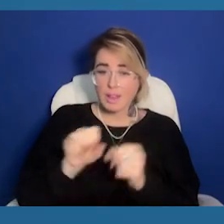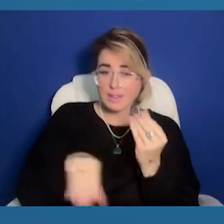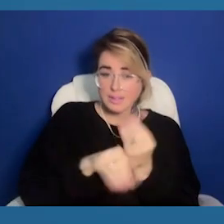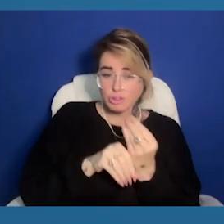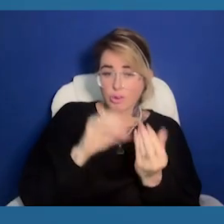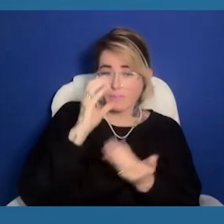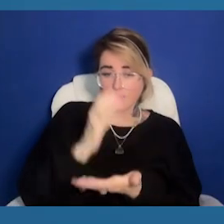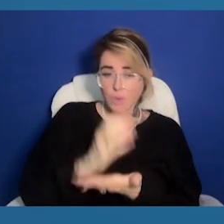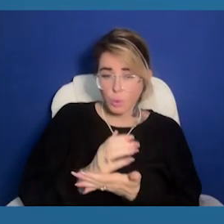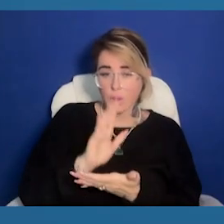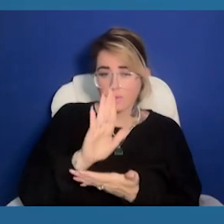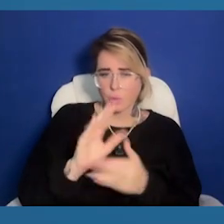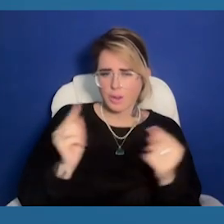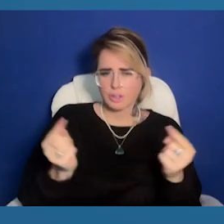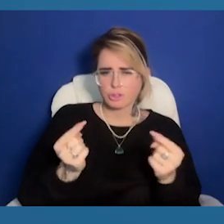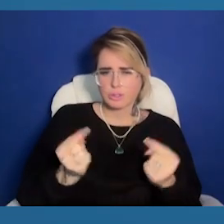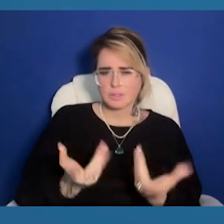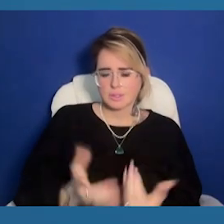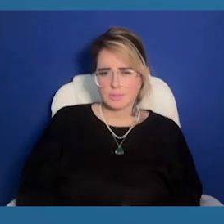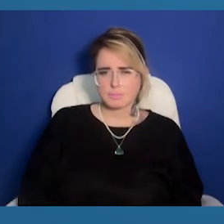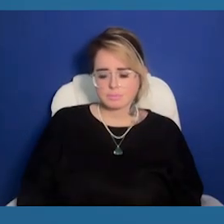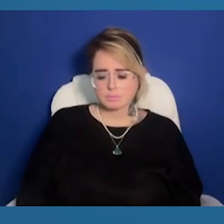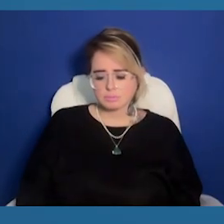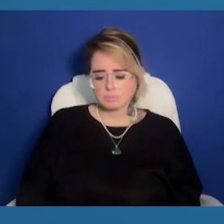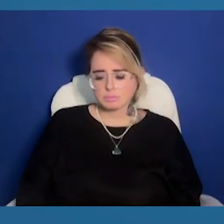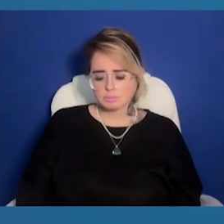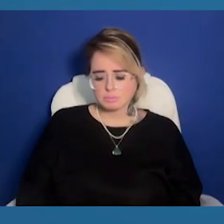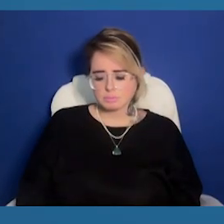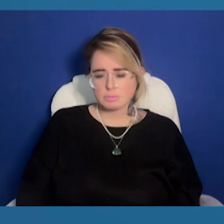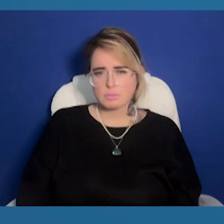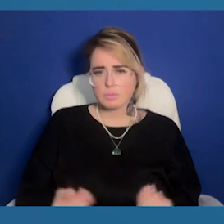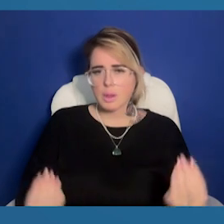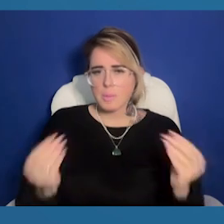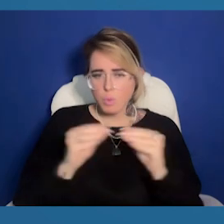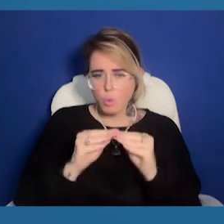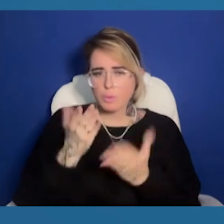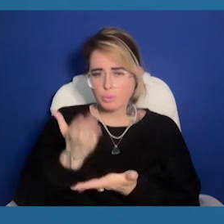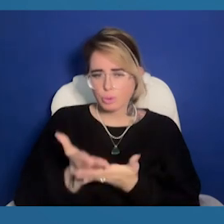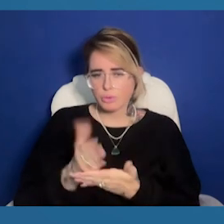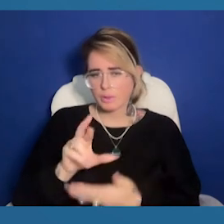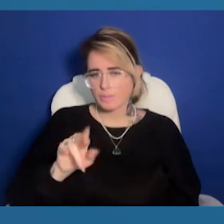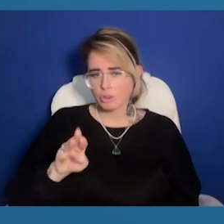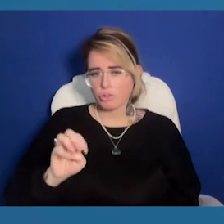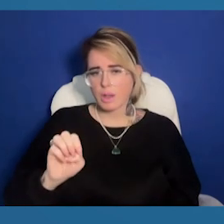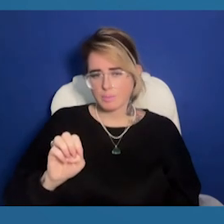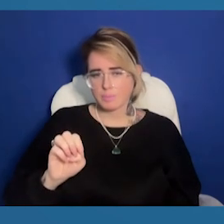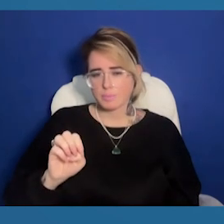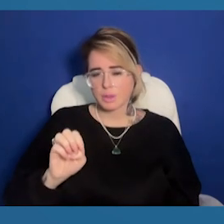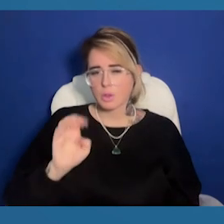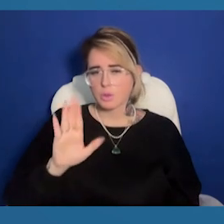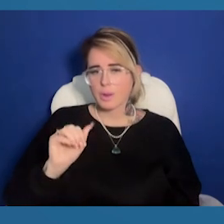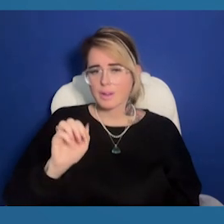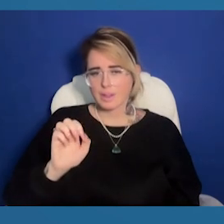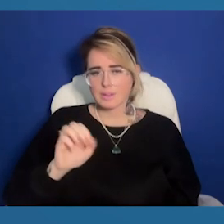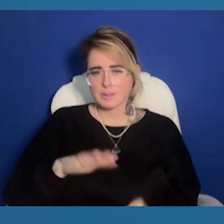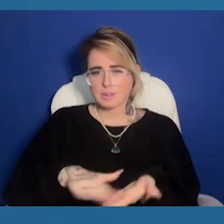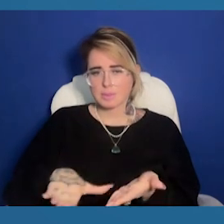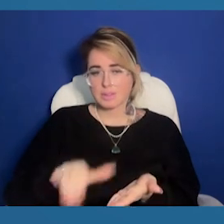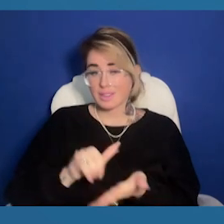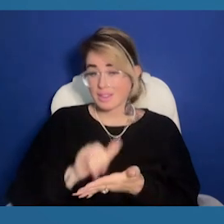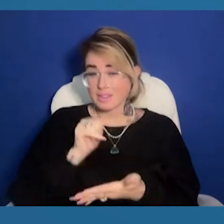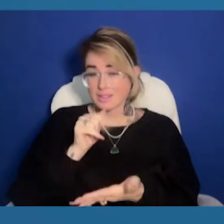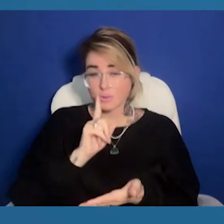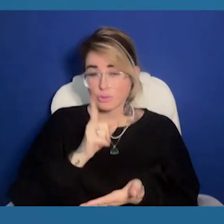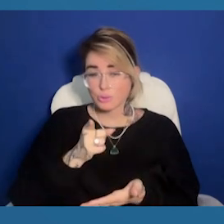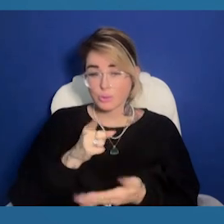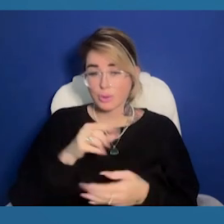your injuries, more proof of the crime. Your case is dismissed. That wouldn't be true